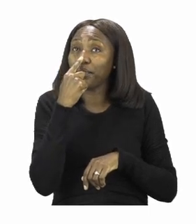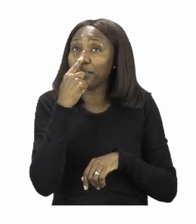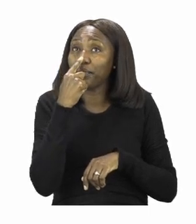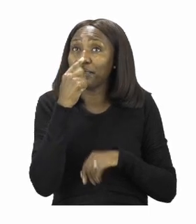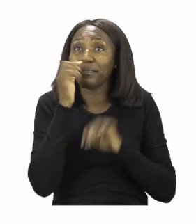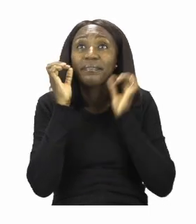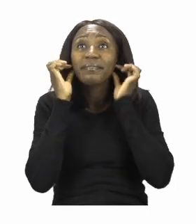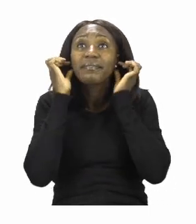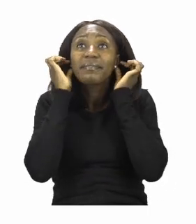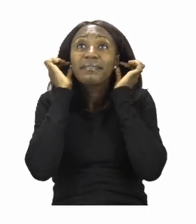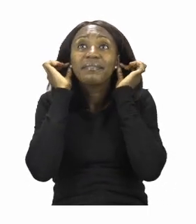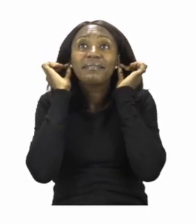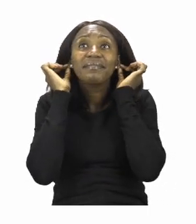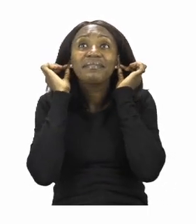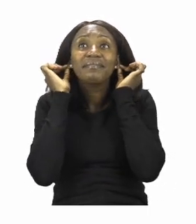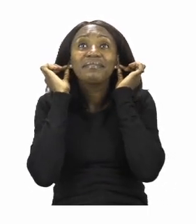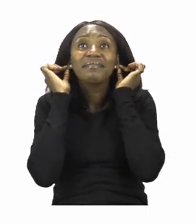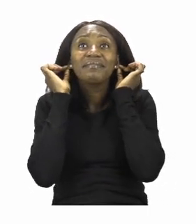ears,